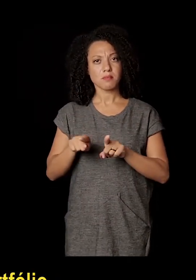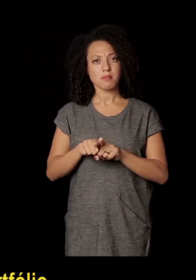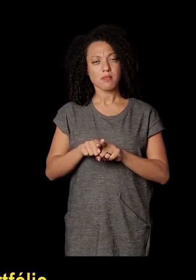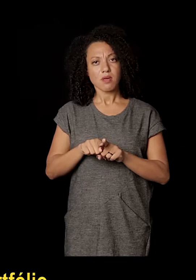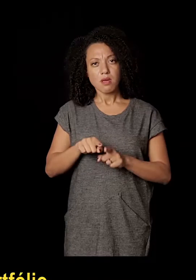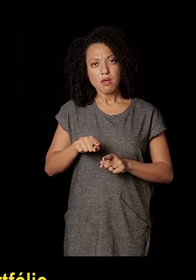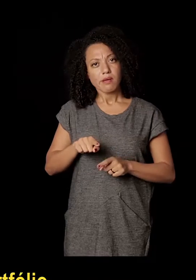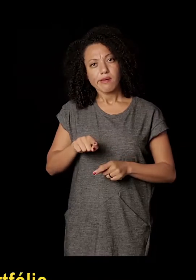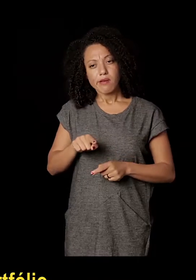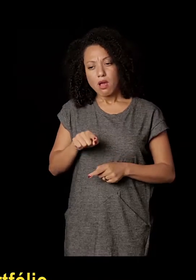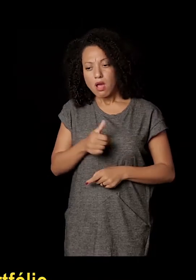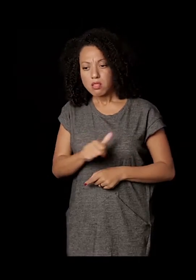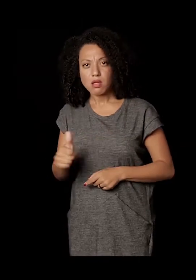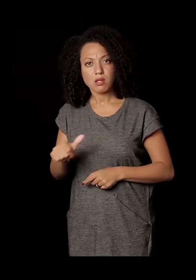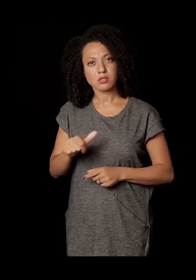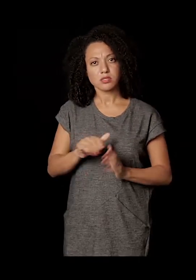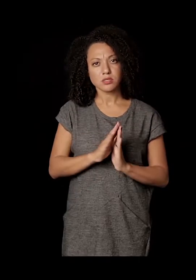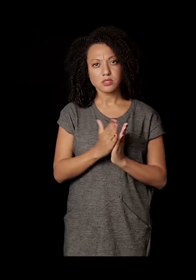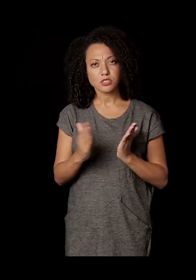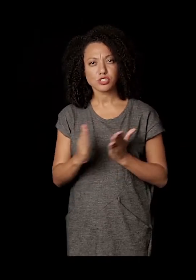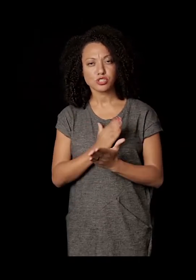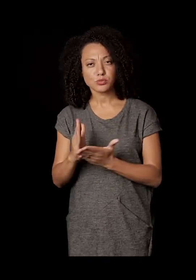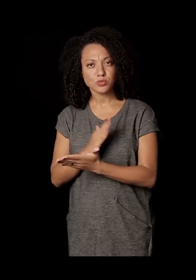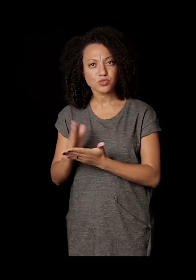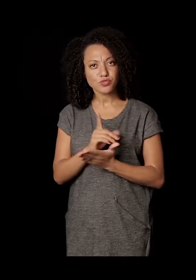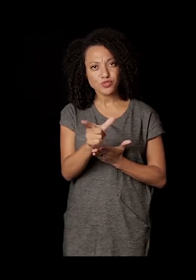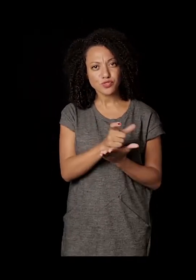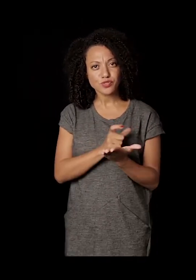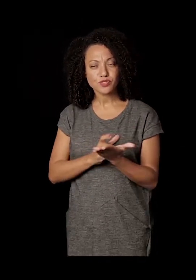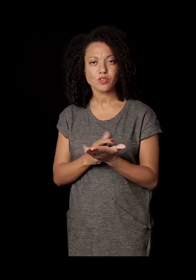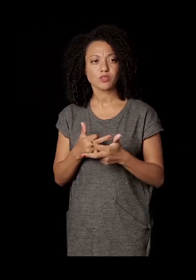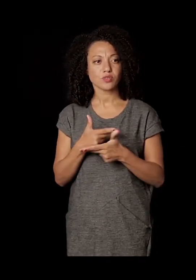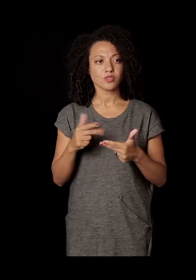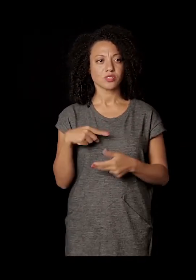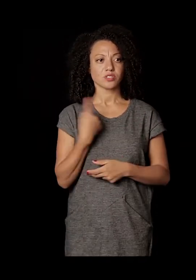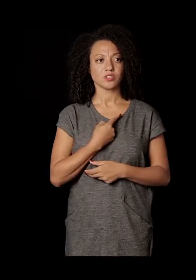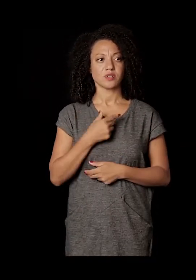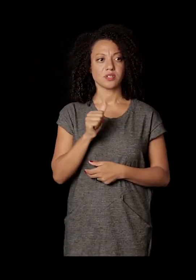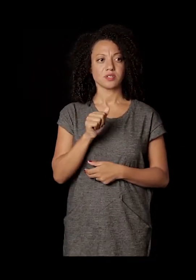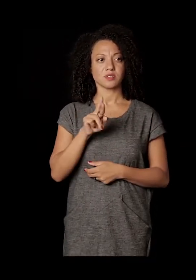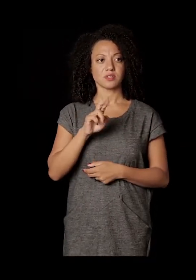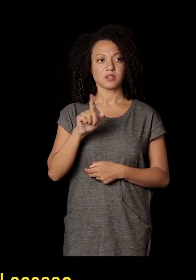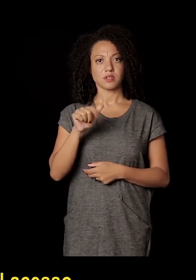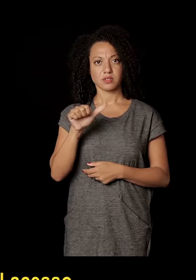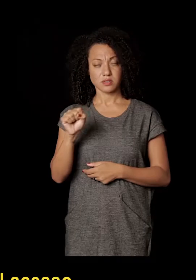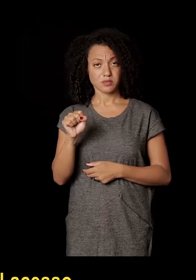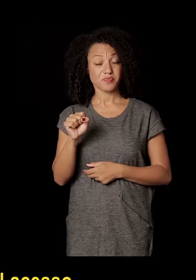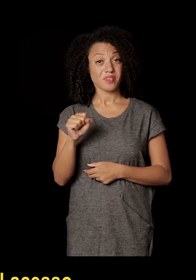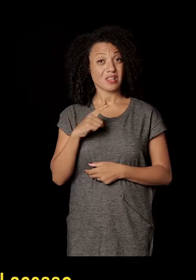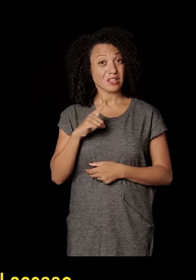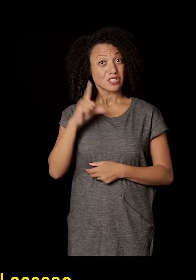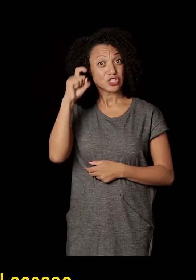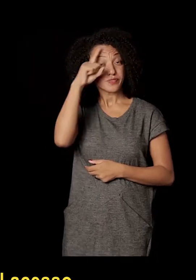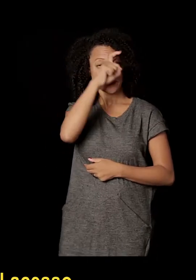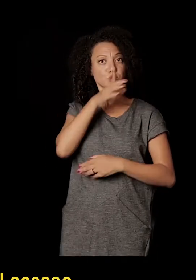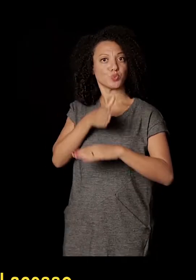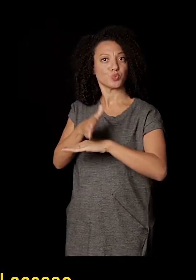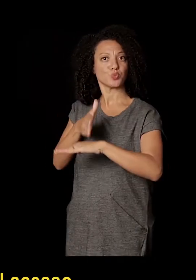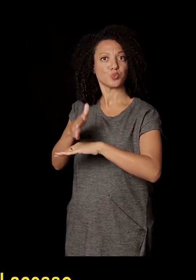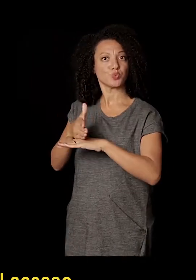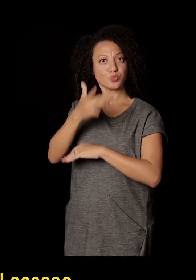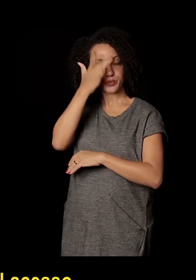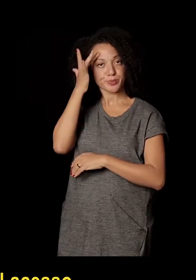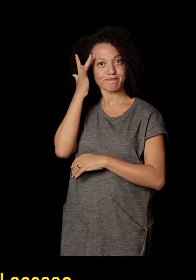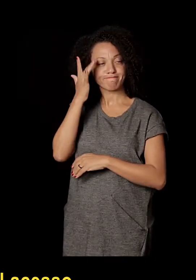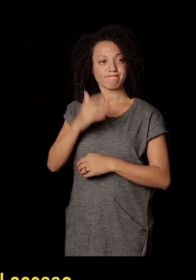review, which we started. It was based in part on something that was done at Arles that was very chaotic and